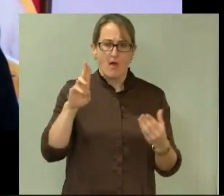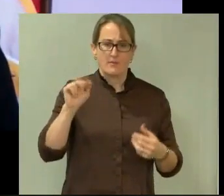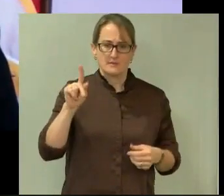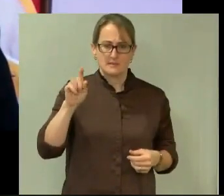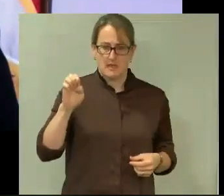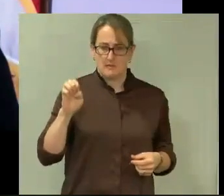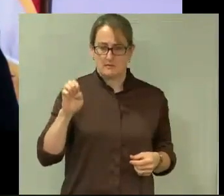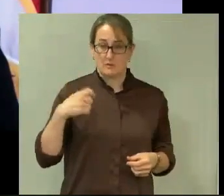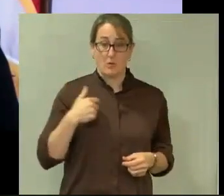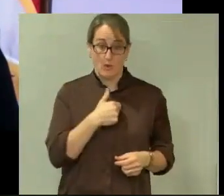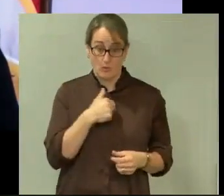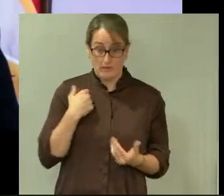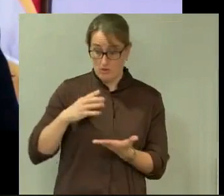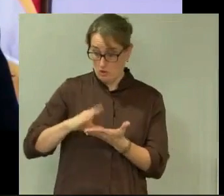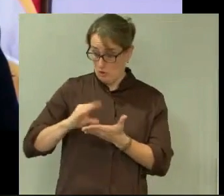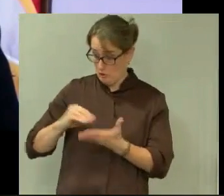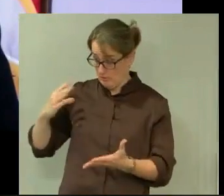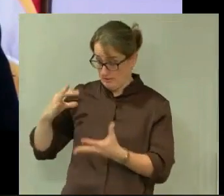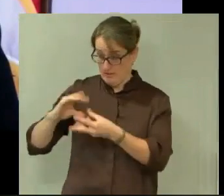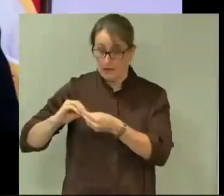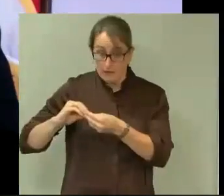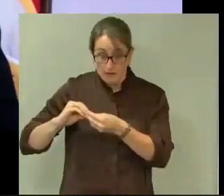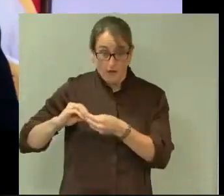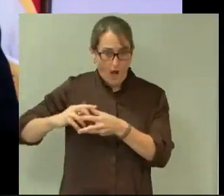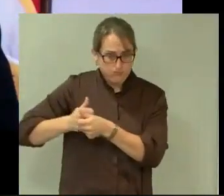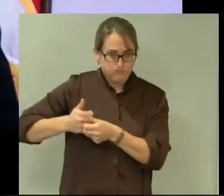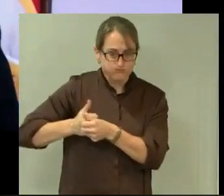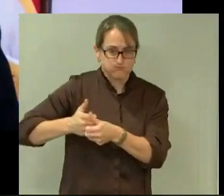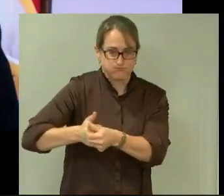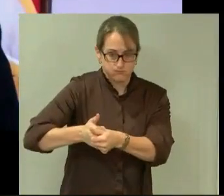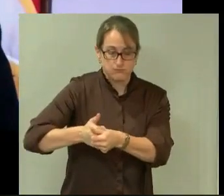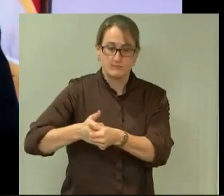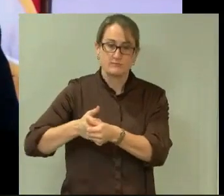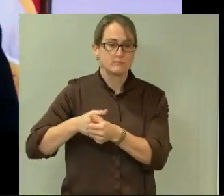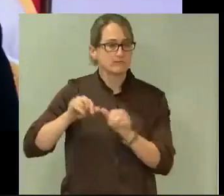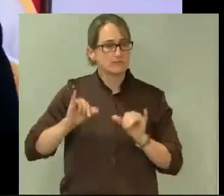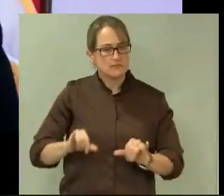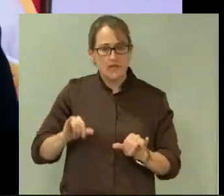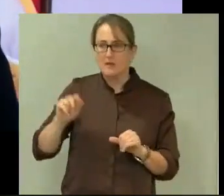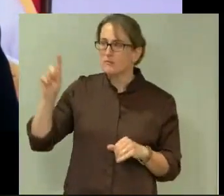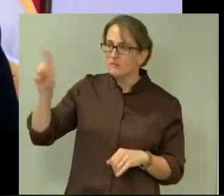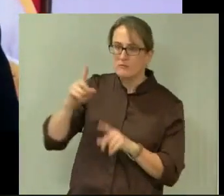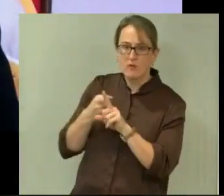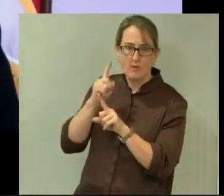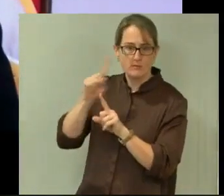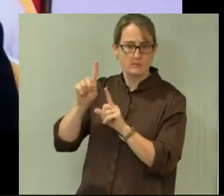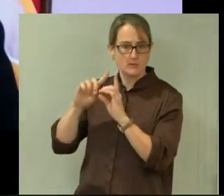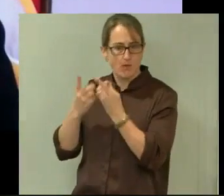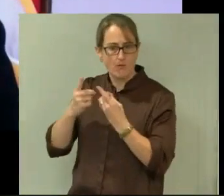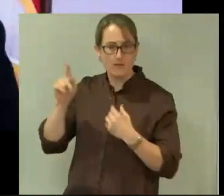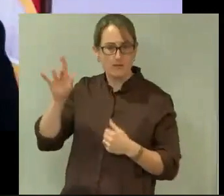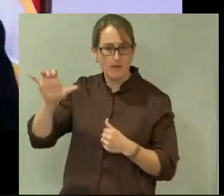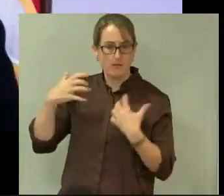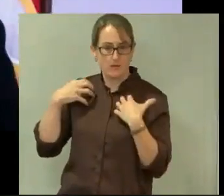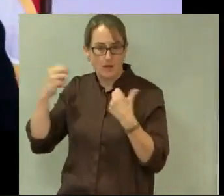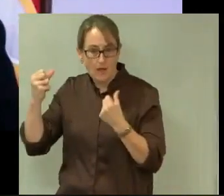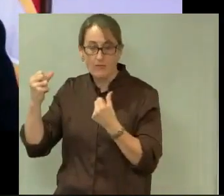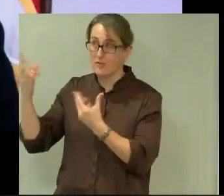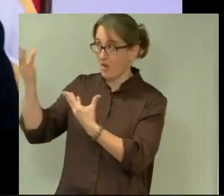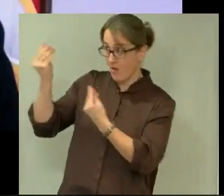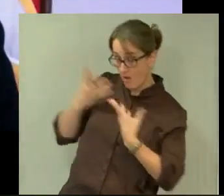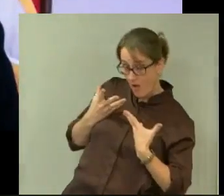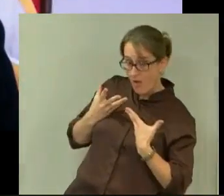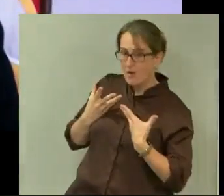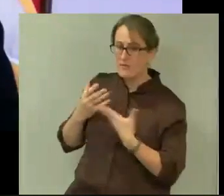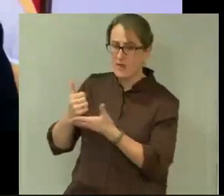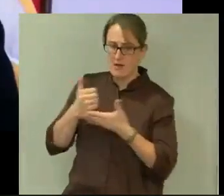time, and to have experts like Dr. Chavez and others who can also give information that can inform the work that